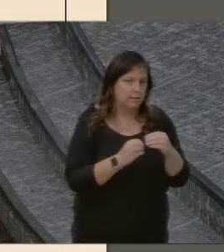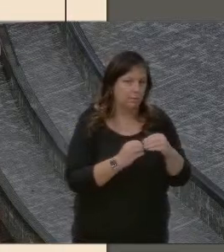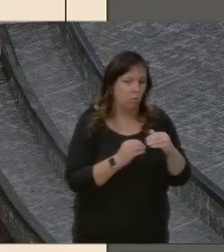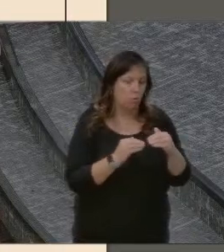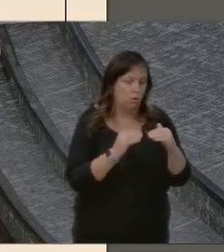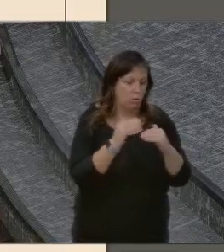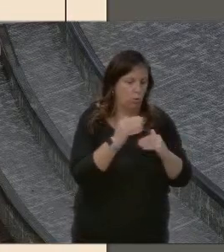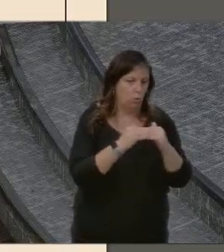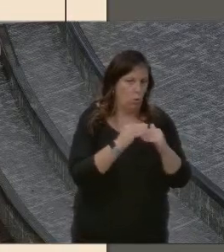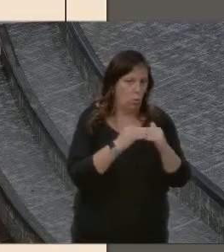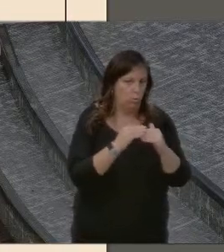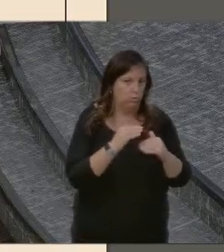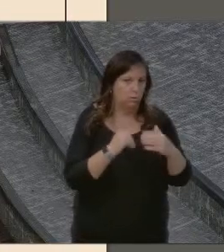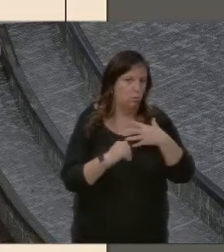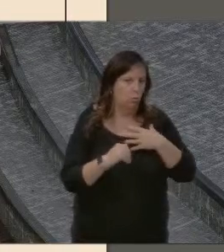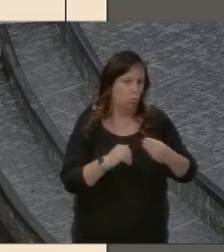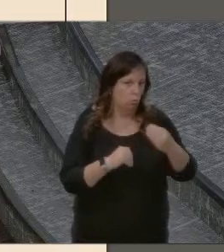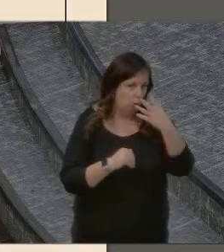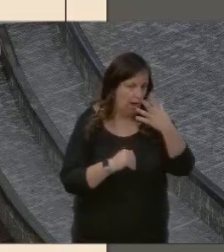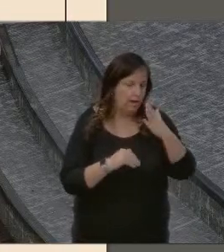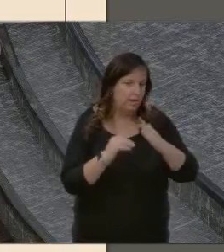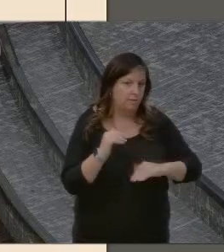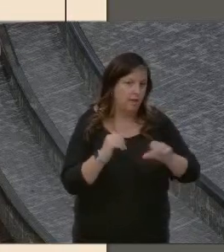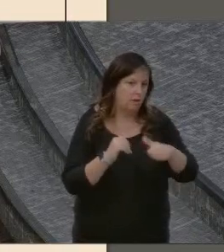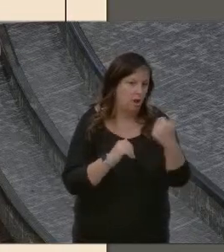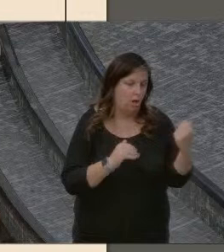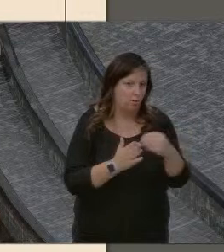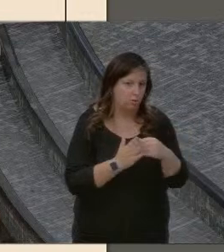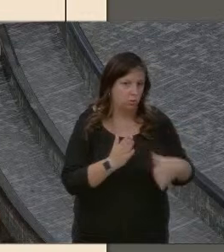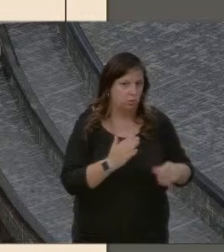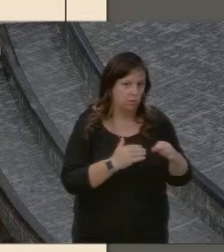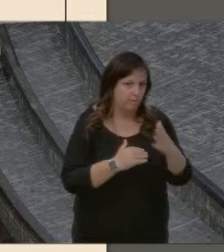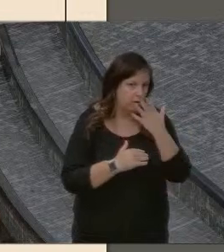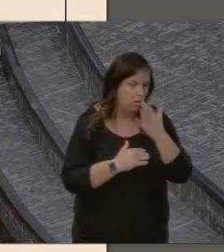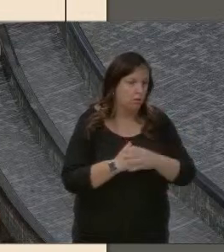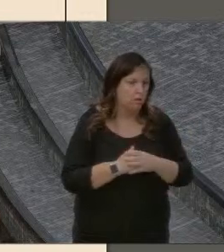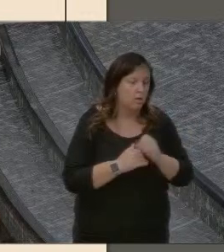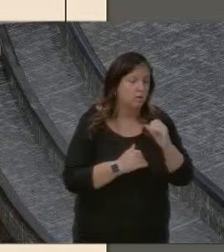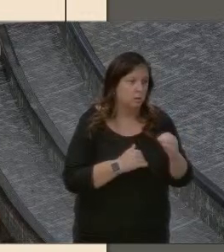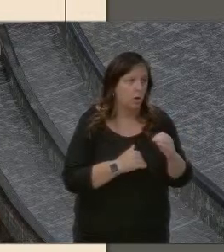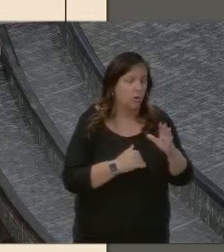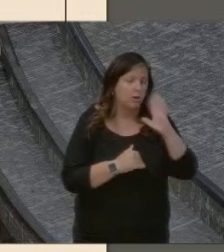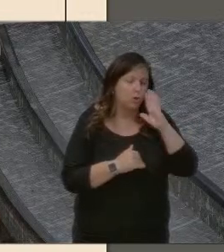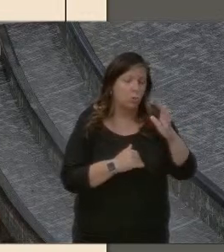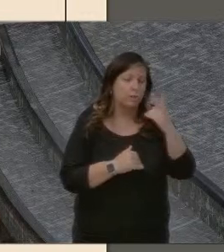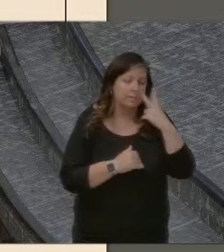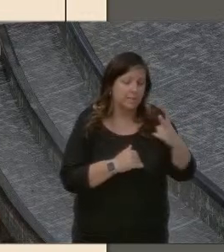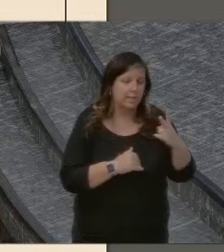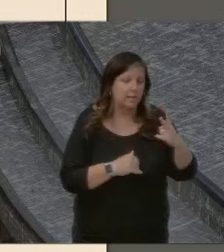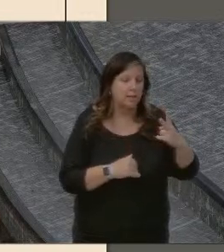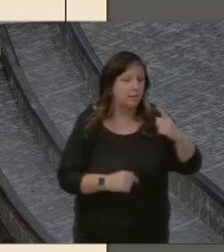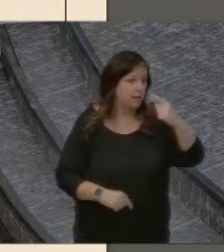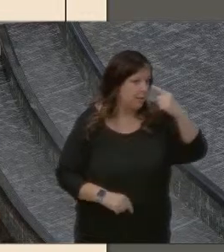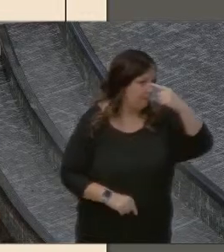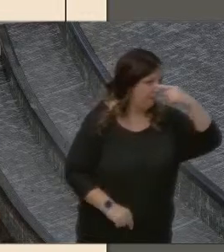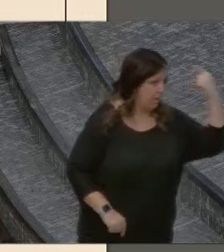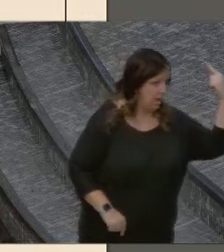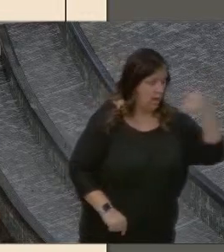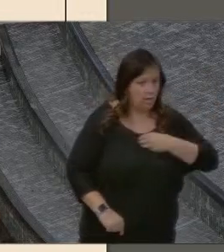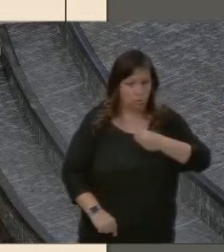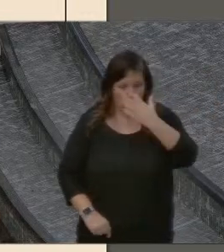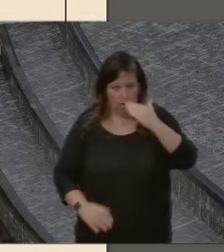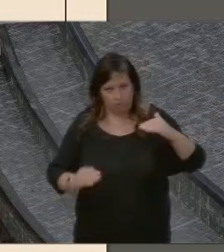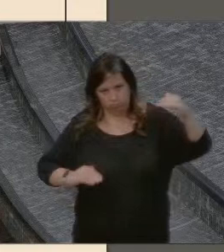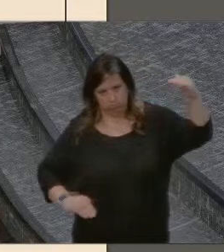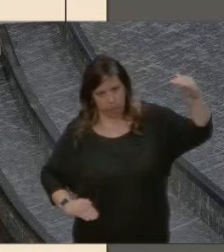students of color. So in the slides to come, you will realize that the black-white disparities, whether